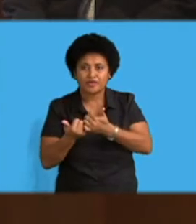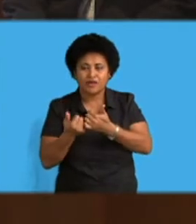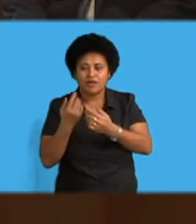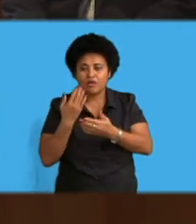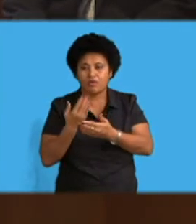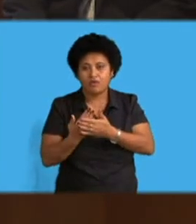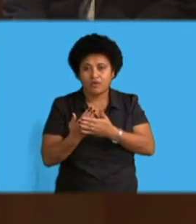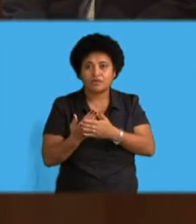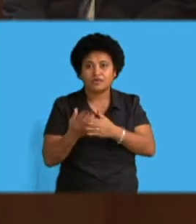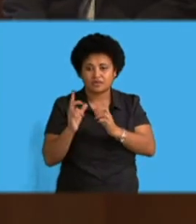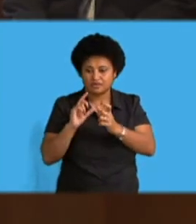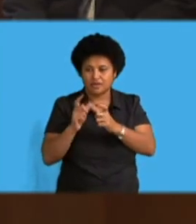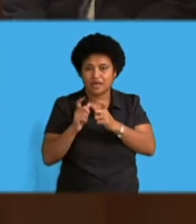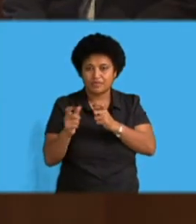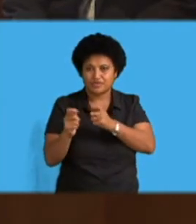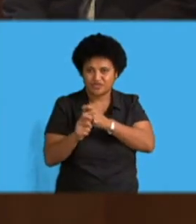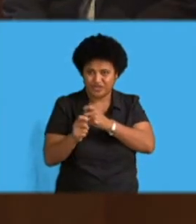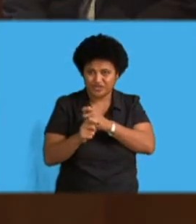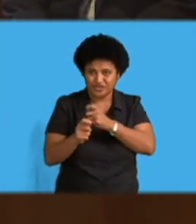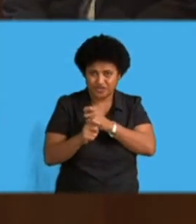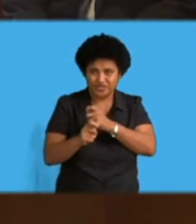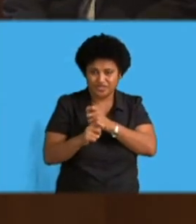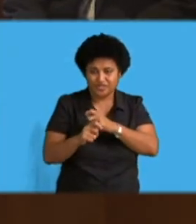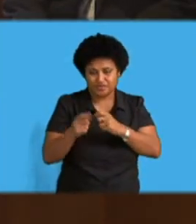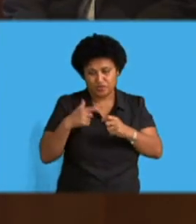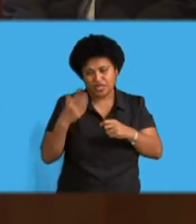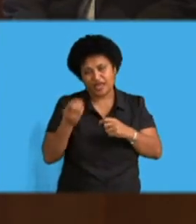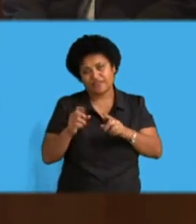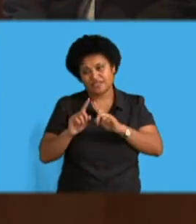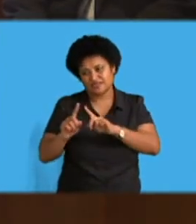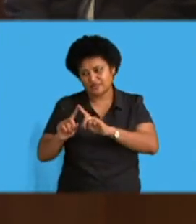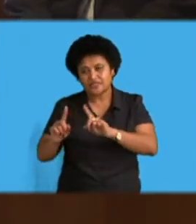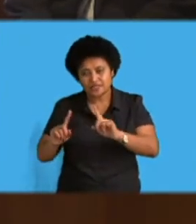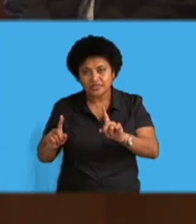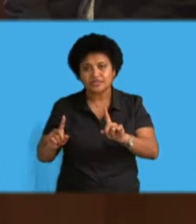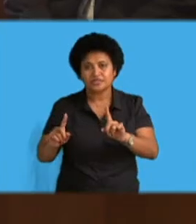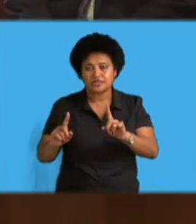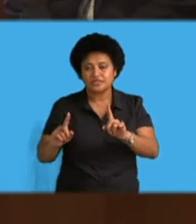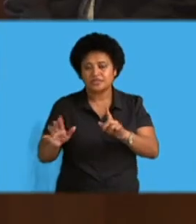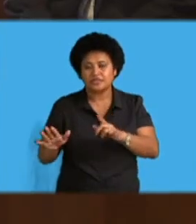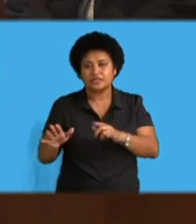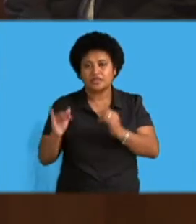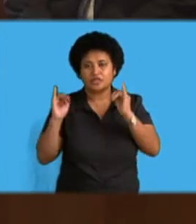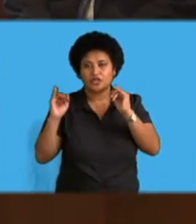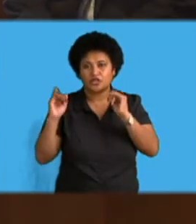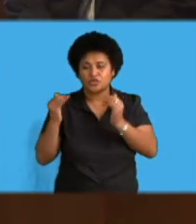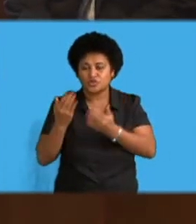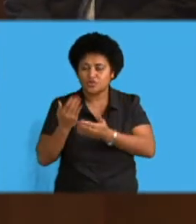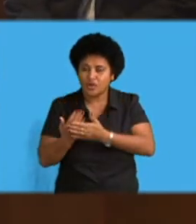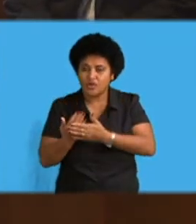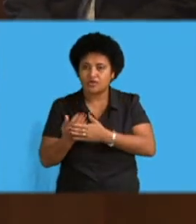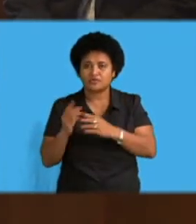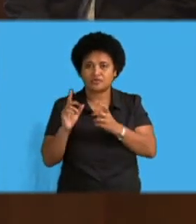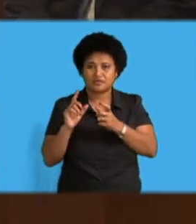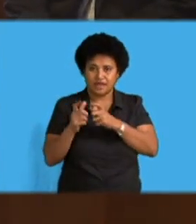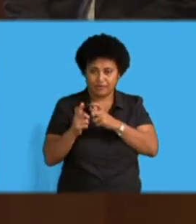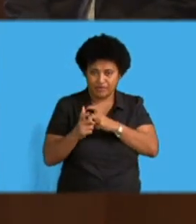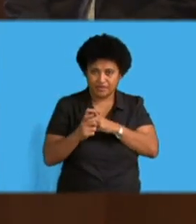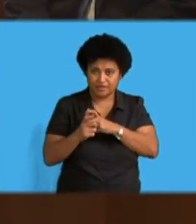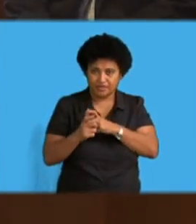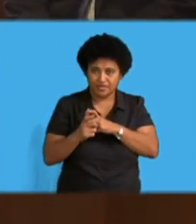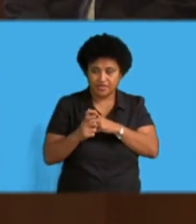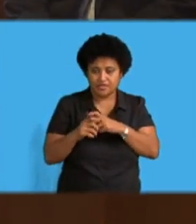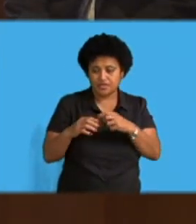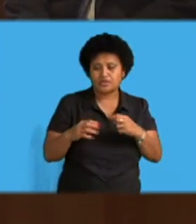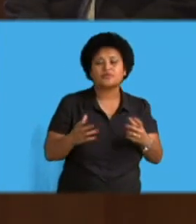the current uncertain dynamics in the climate change political discourse, and 3, provide greater access to climate financing for adaptation,